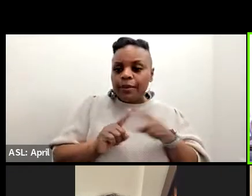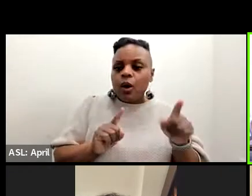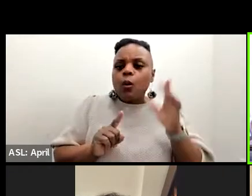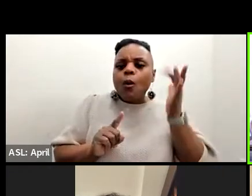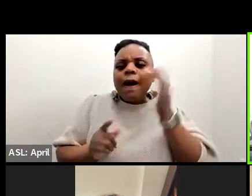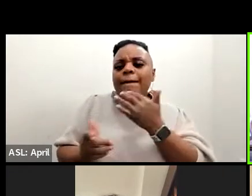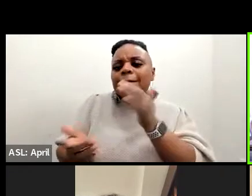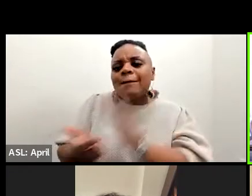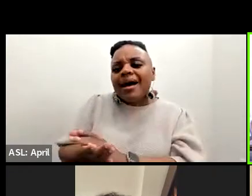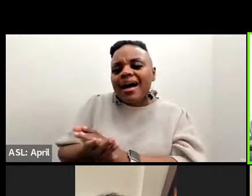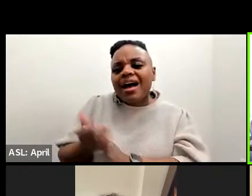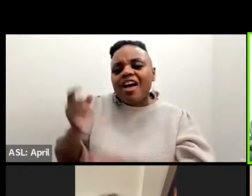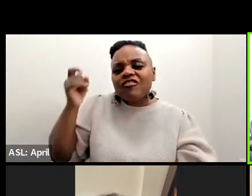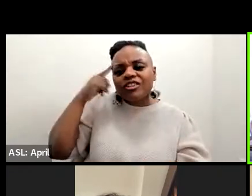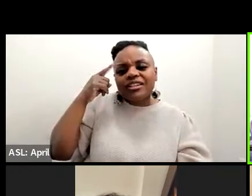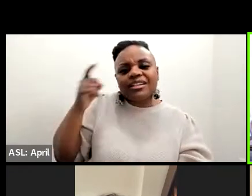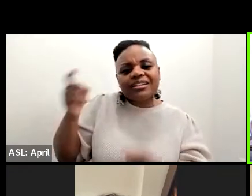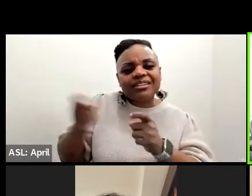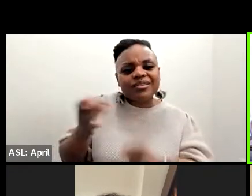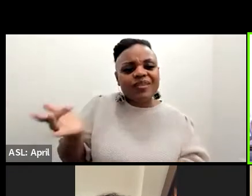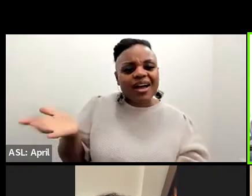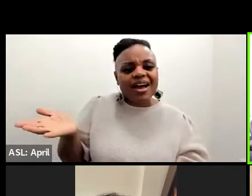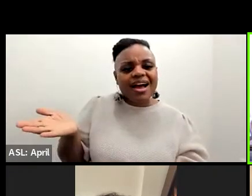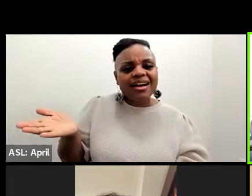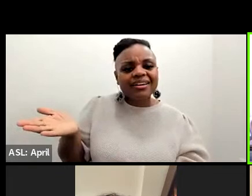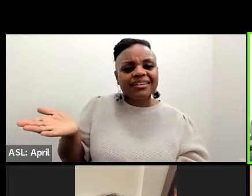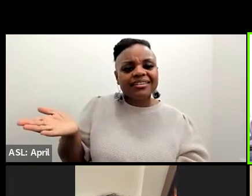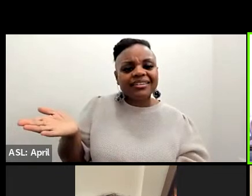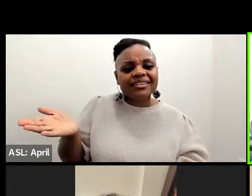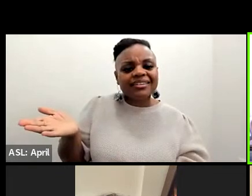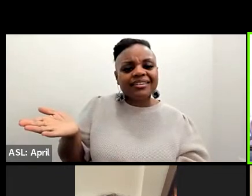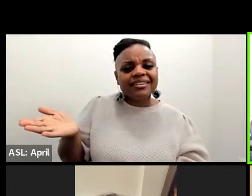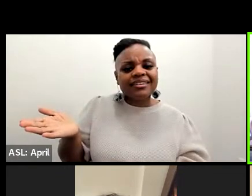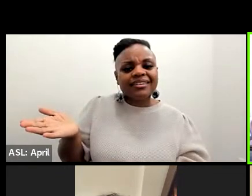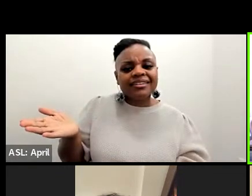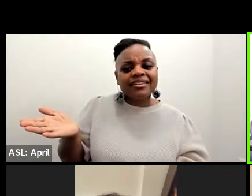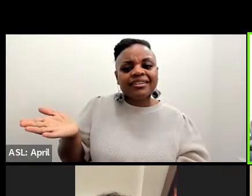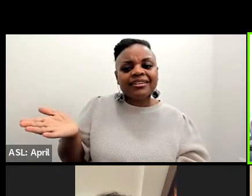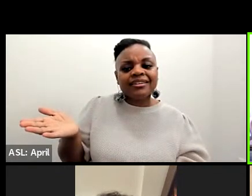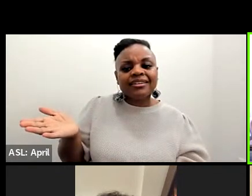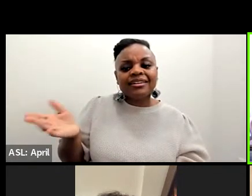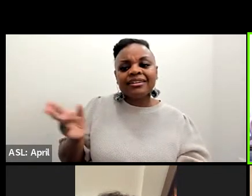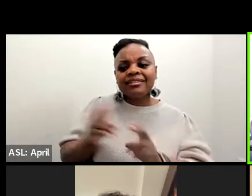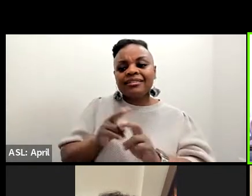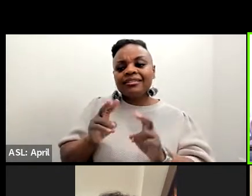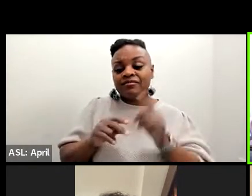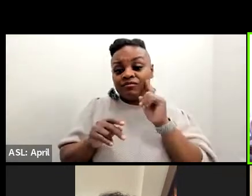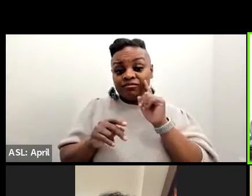Is that fair? And what's the implication like for a US policymaker of this